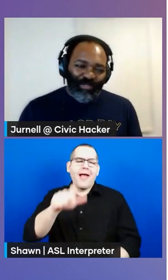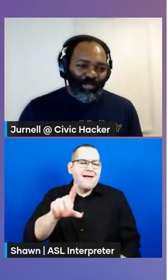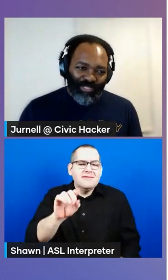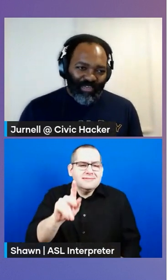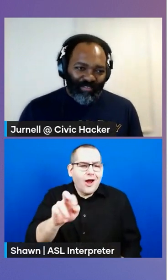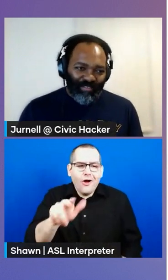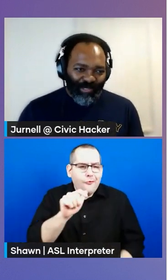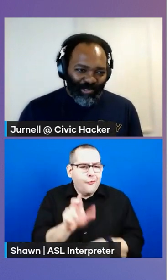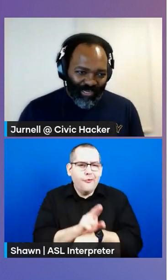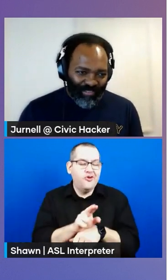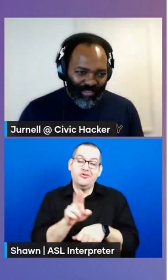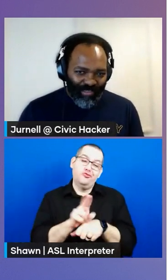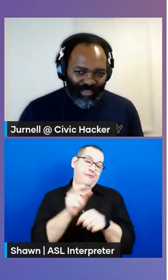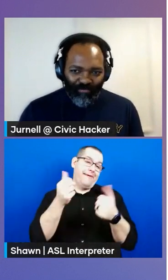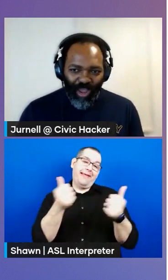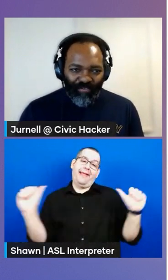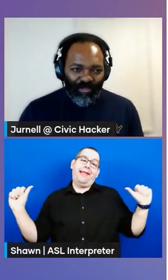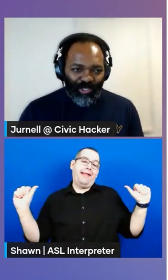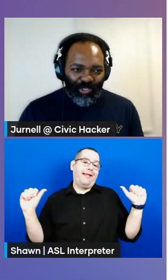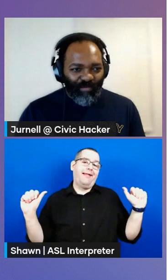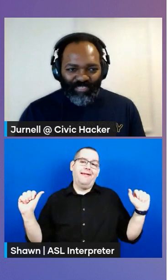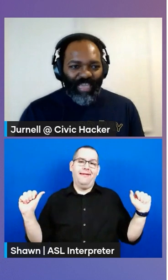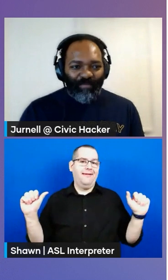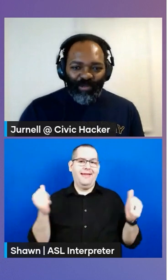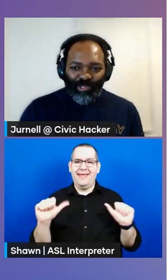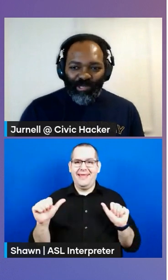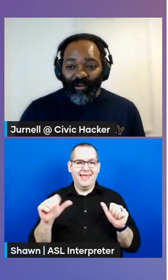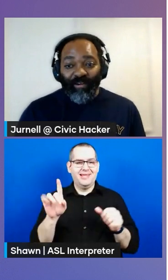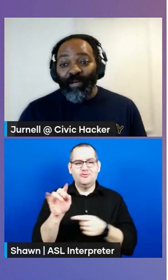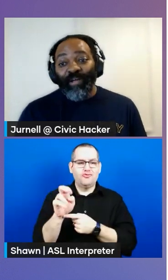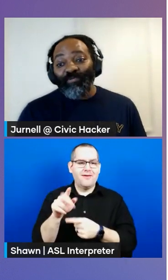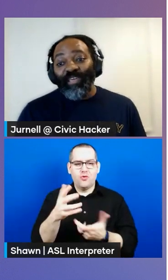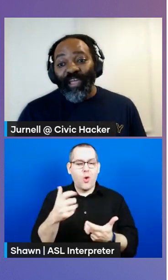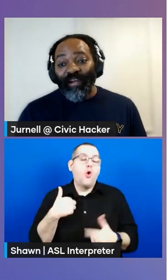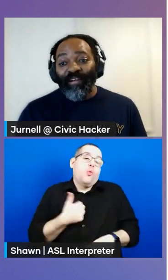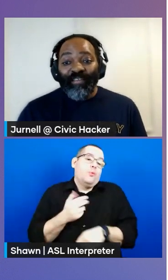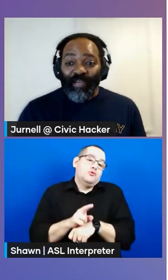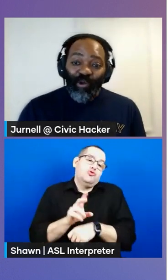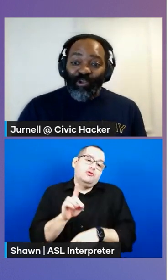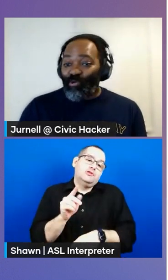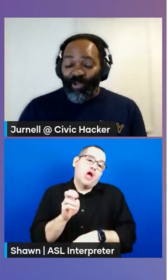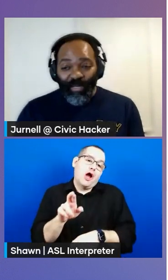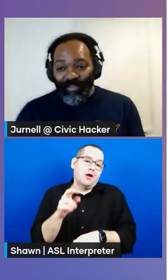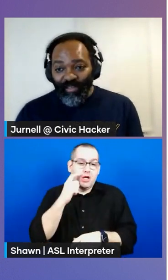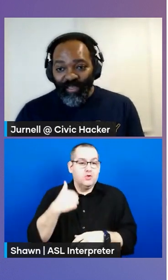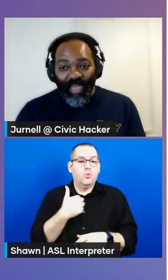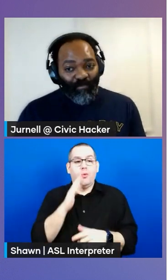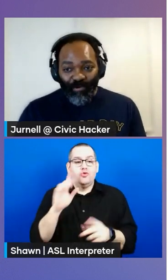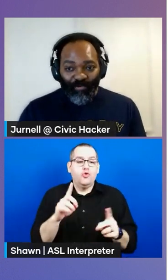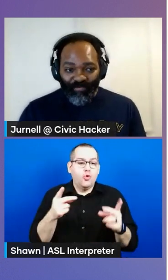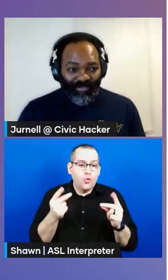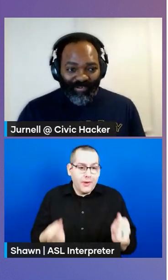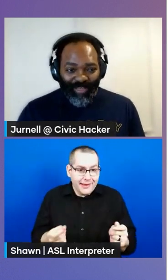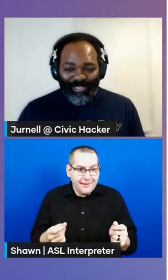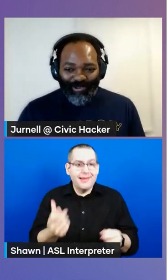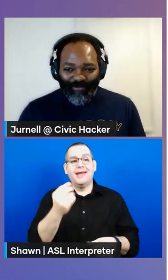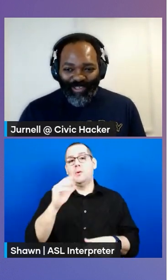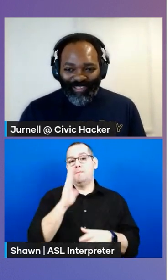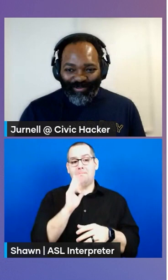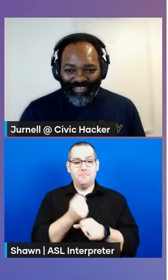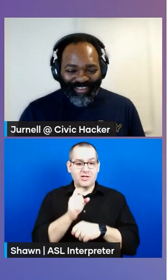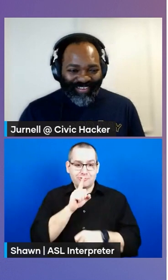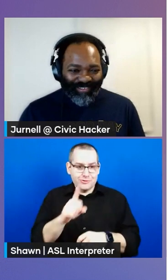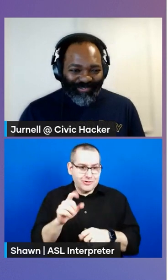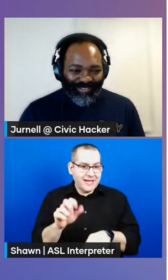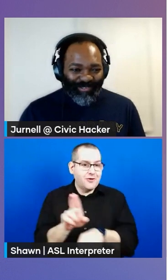use anything, any driver that you want. We just happen to use Docker because we care that we're going to do it quickly, and we're going to make sure that we